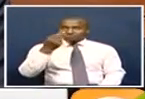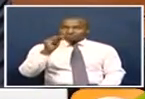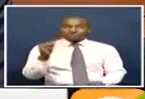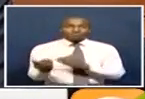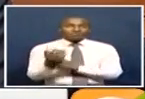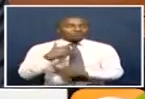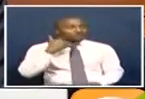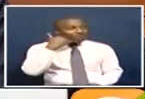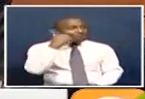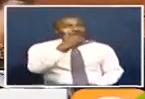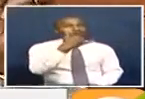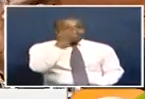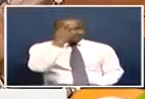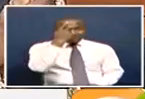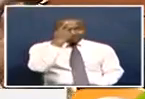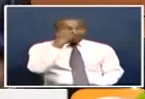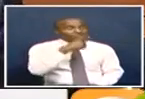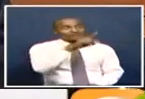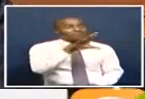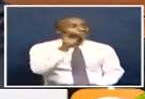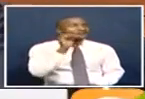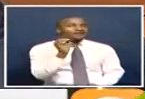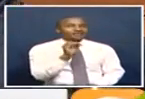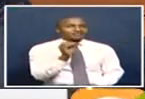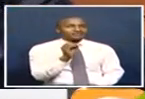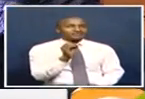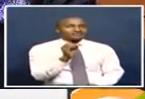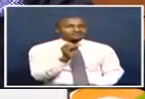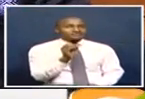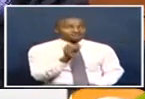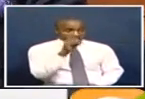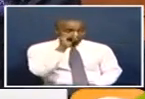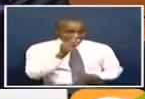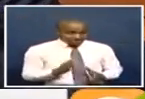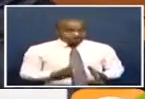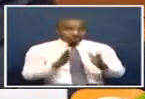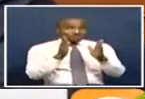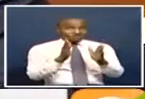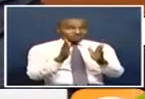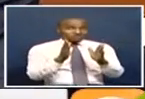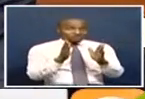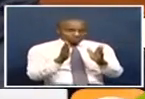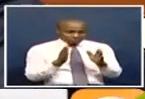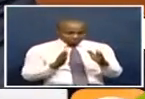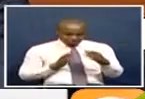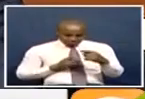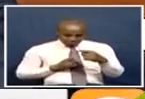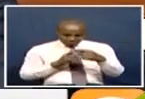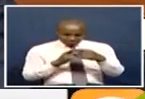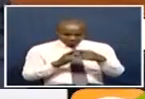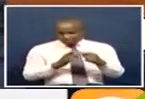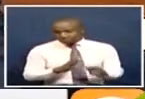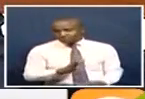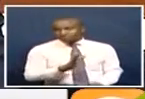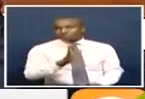Kidero. You called him? Yeah, but he didn't answer my call. You see, when you were on Mombasa Road, at the junction